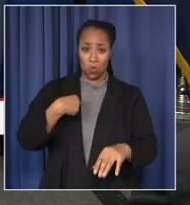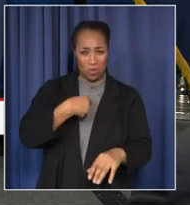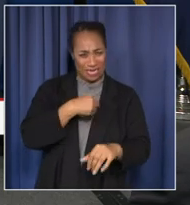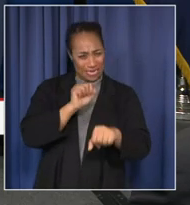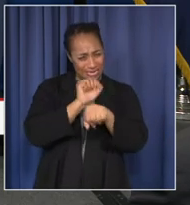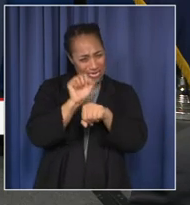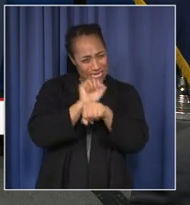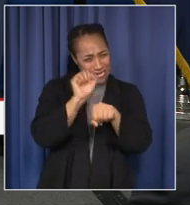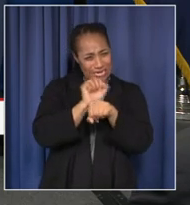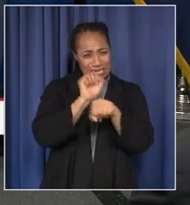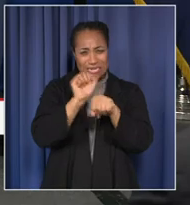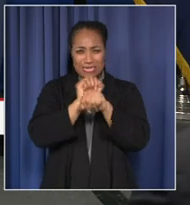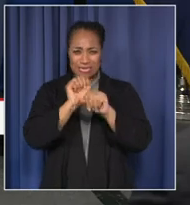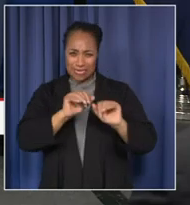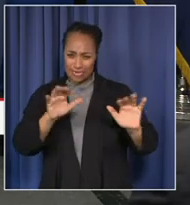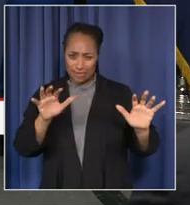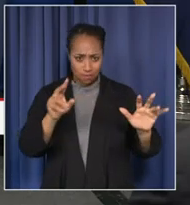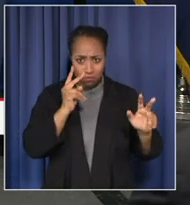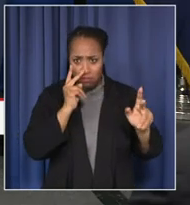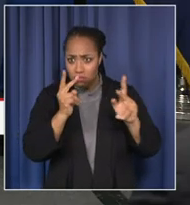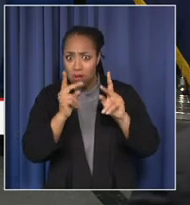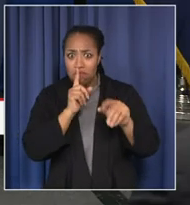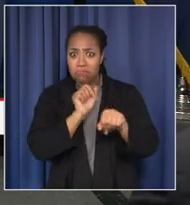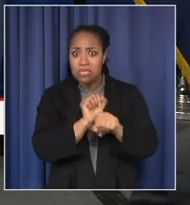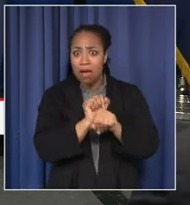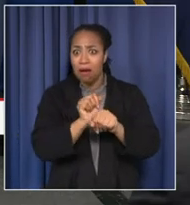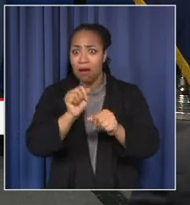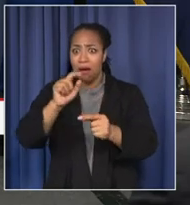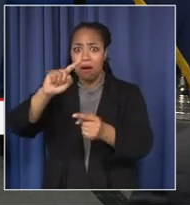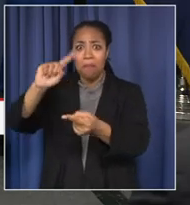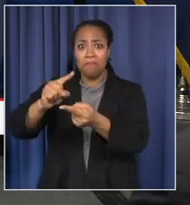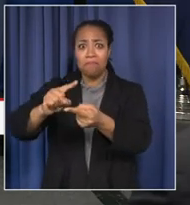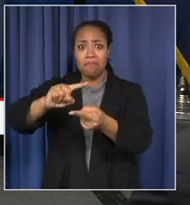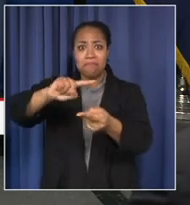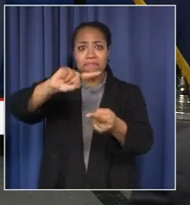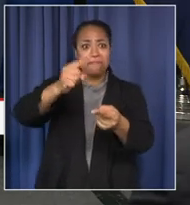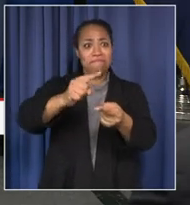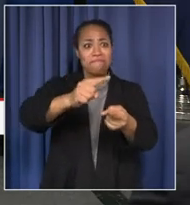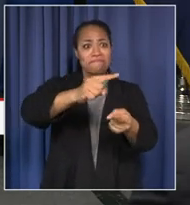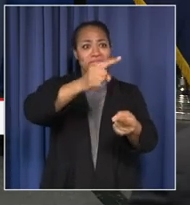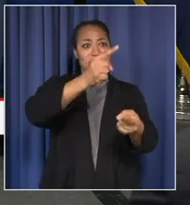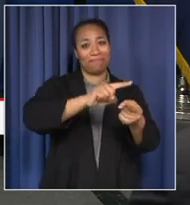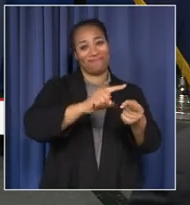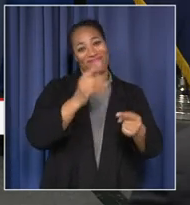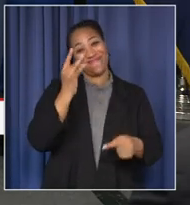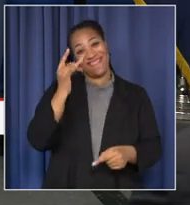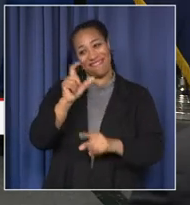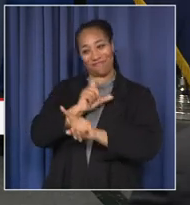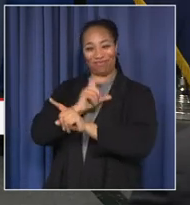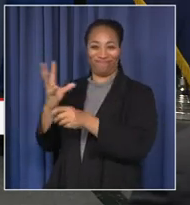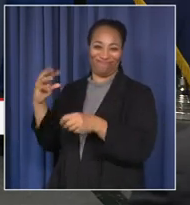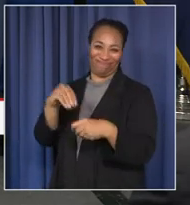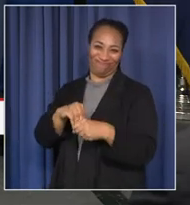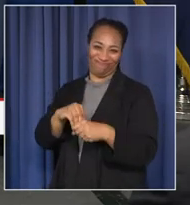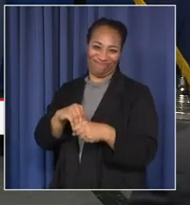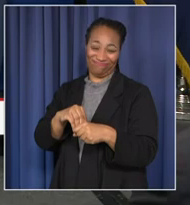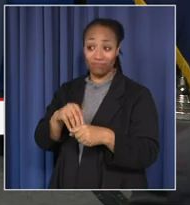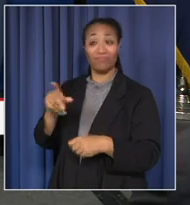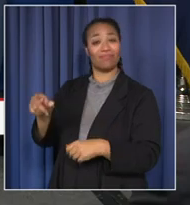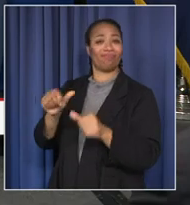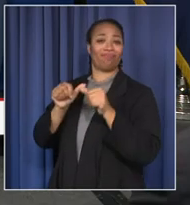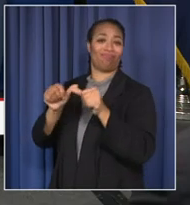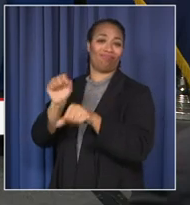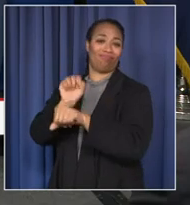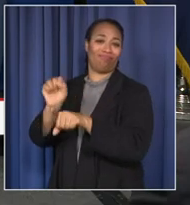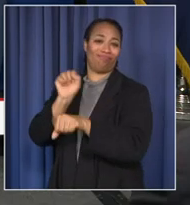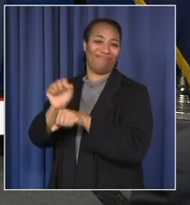are all our police officers that go to work every single day. Our teachers have been incredible. We just got our